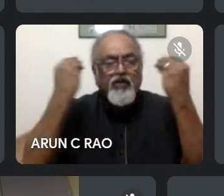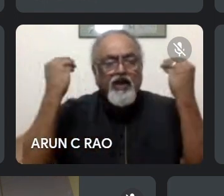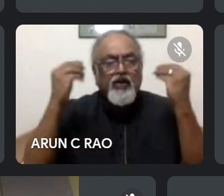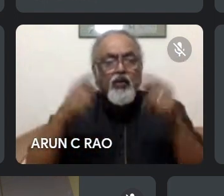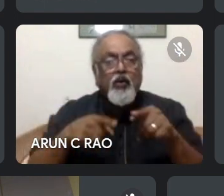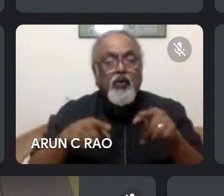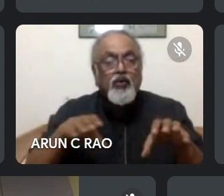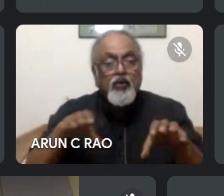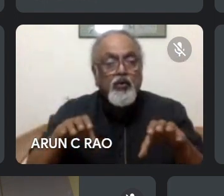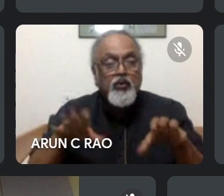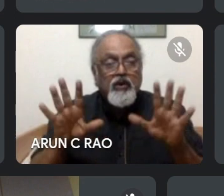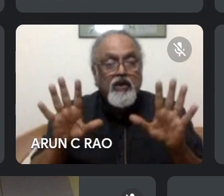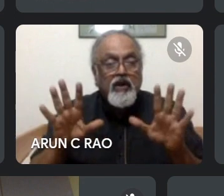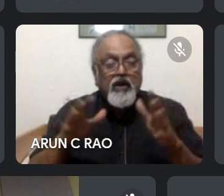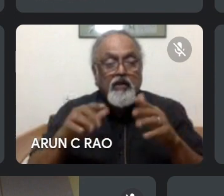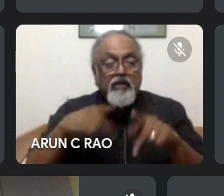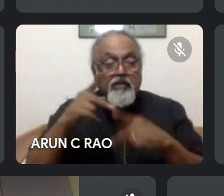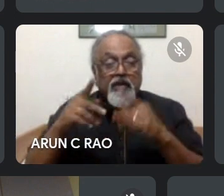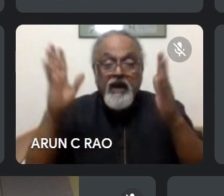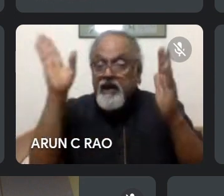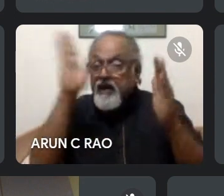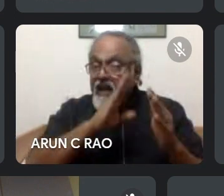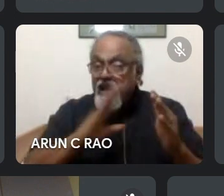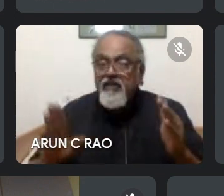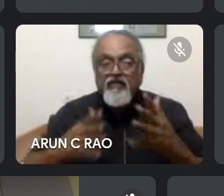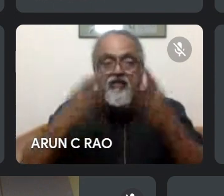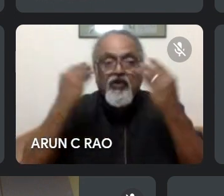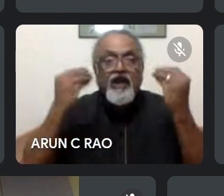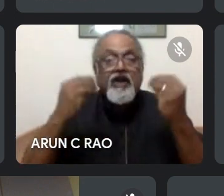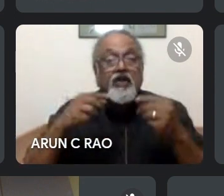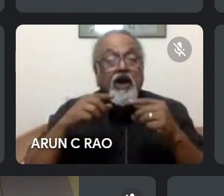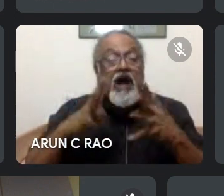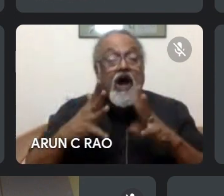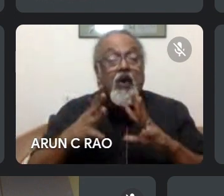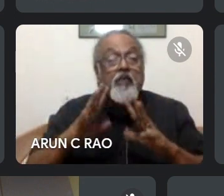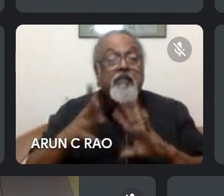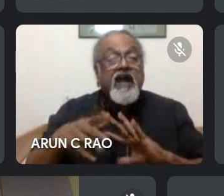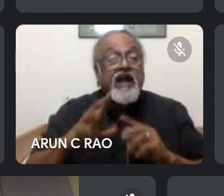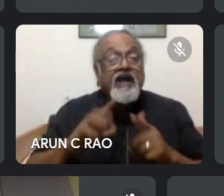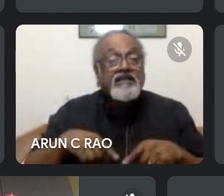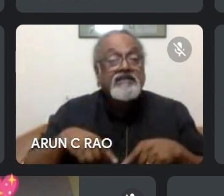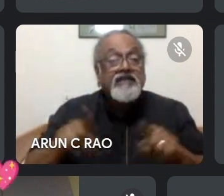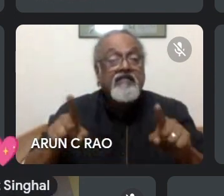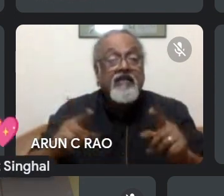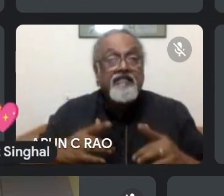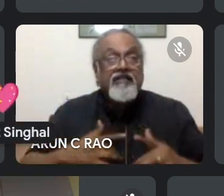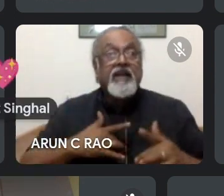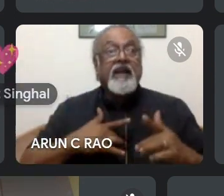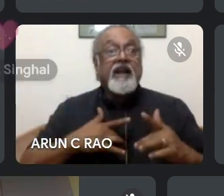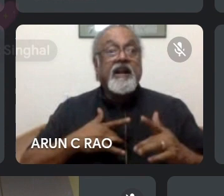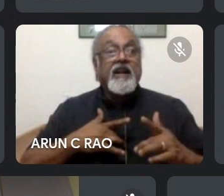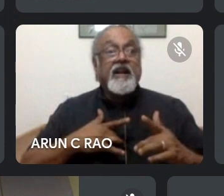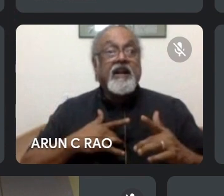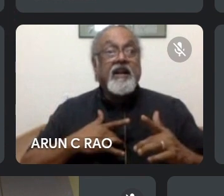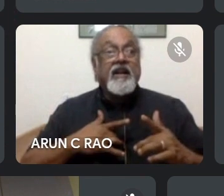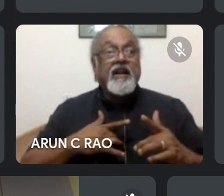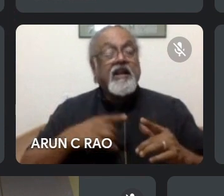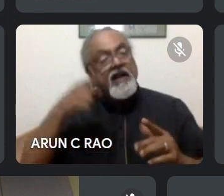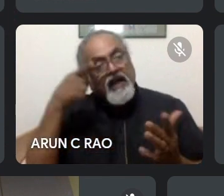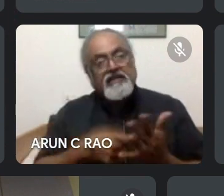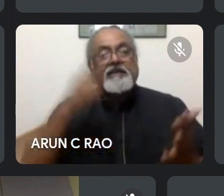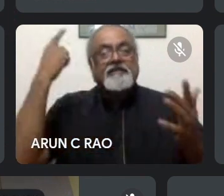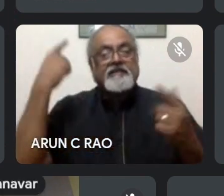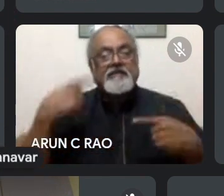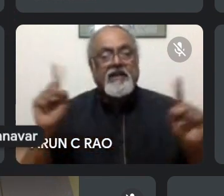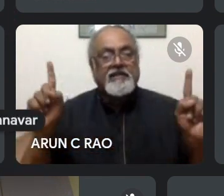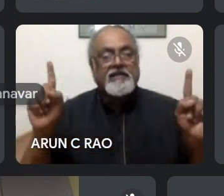you did, but people will never forget how you made them feel. And I hope everyone can use this